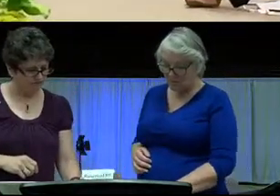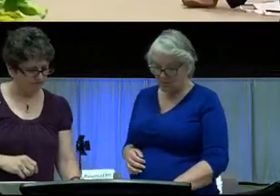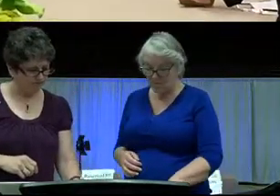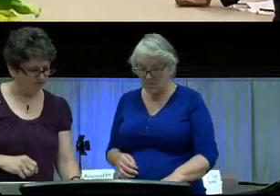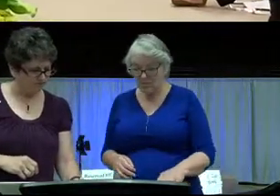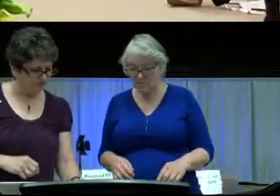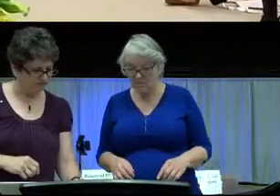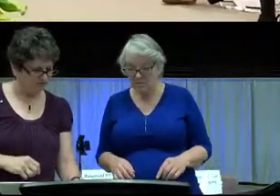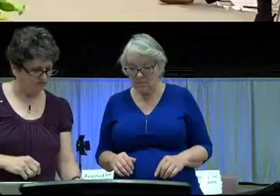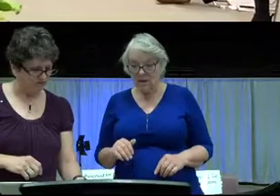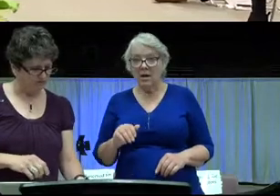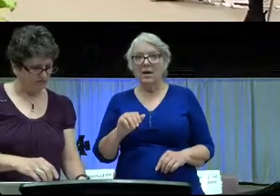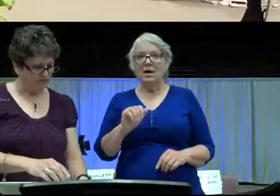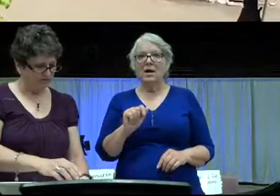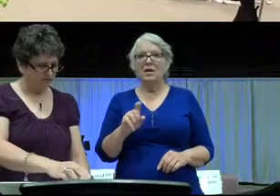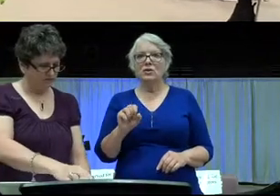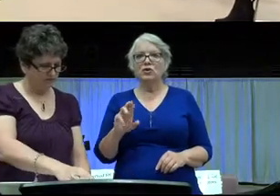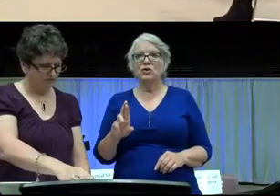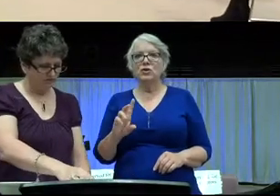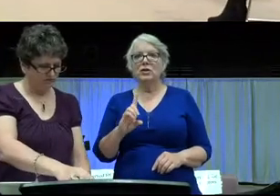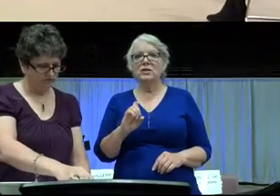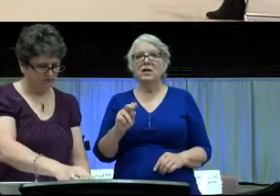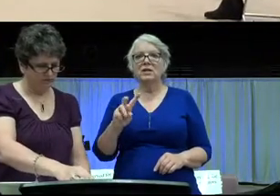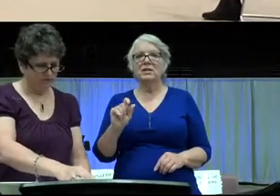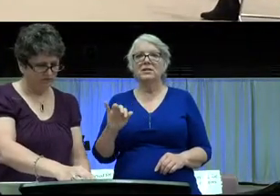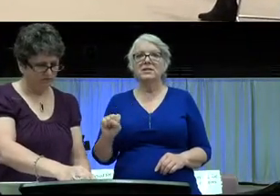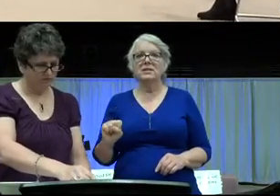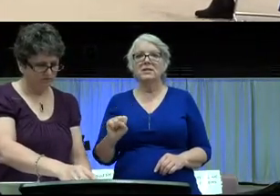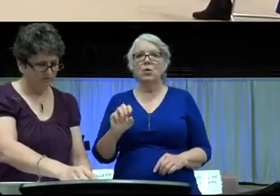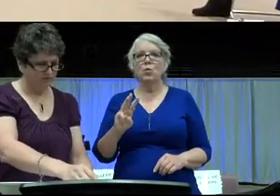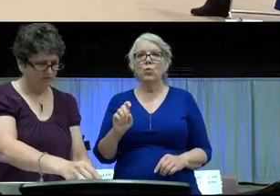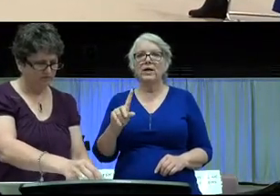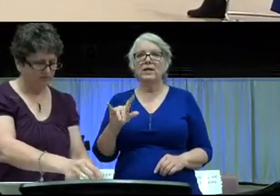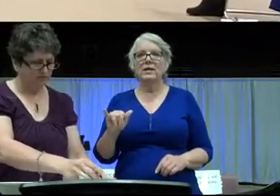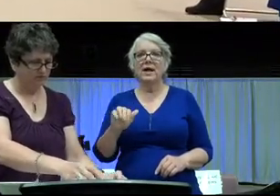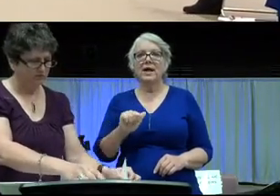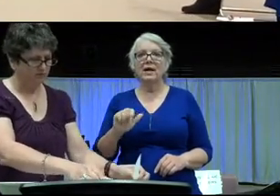Alger W. Swingley, Associate of Applied Science, Paramedic.